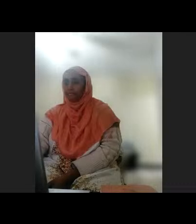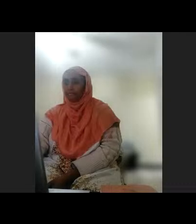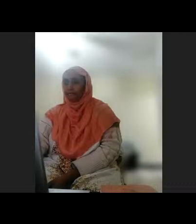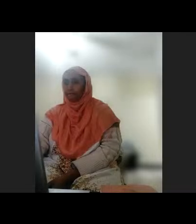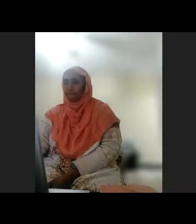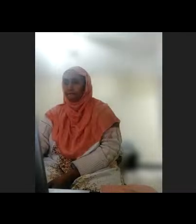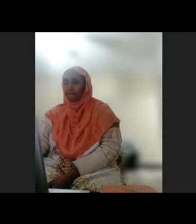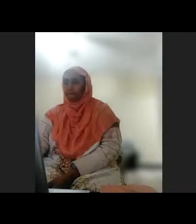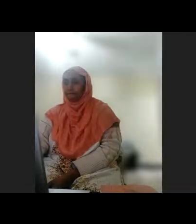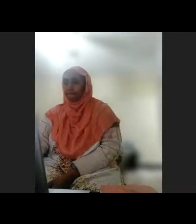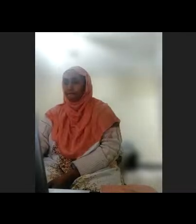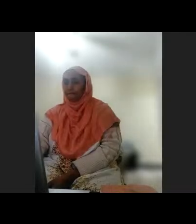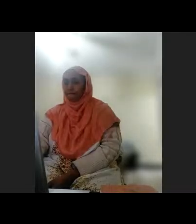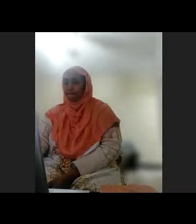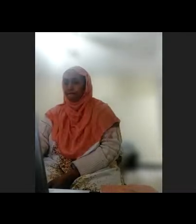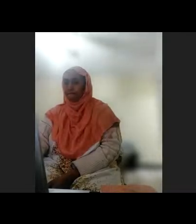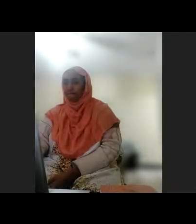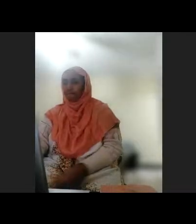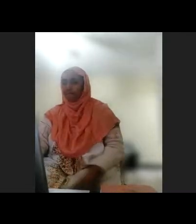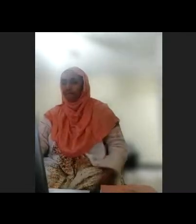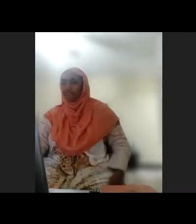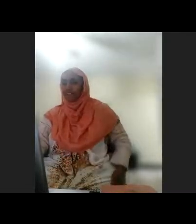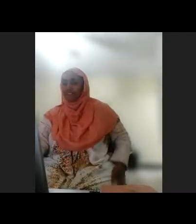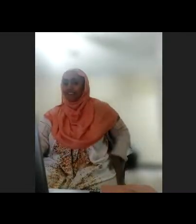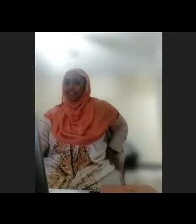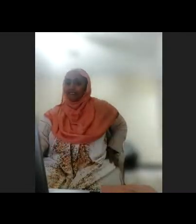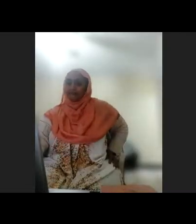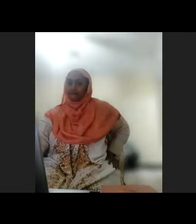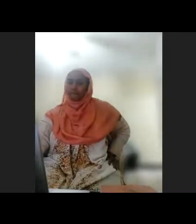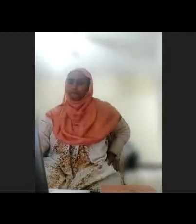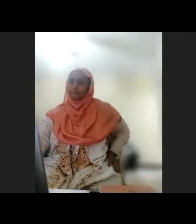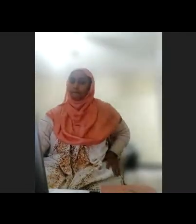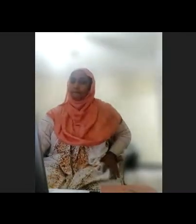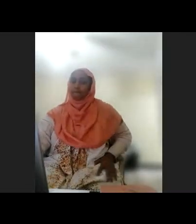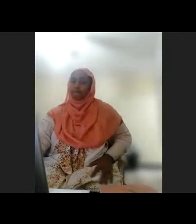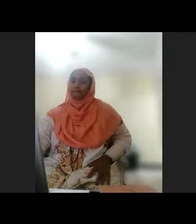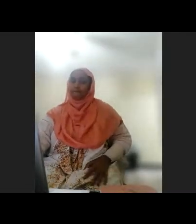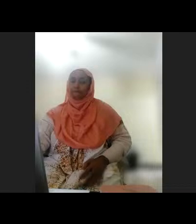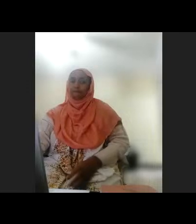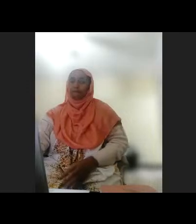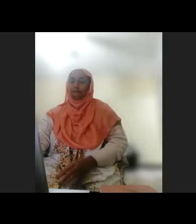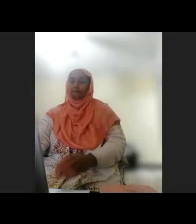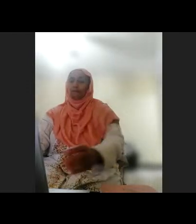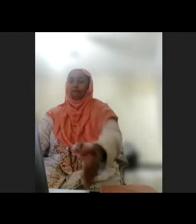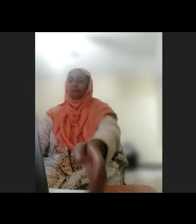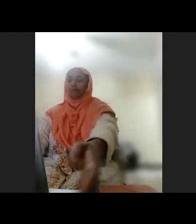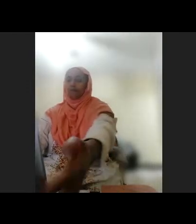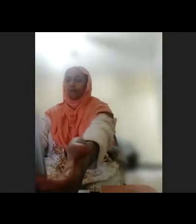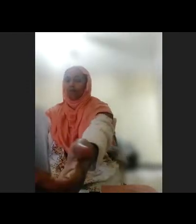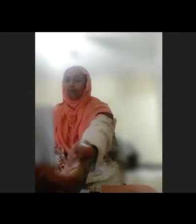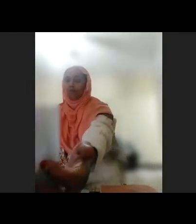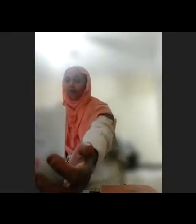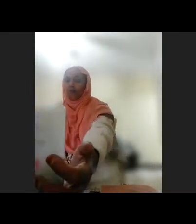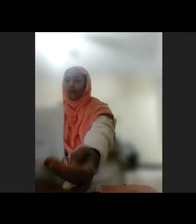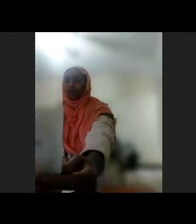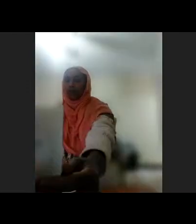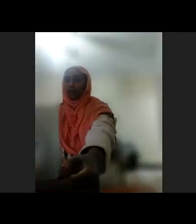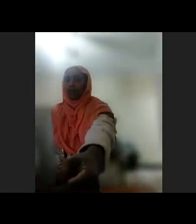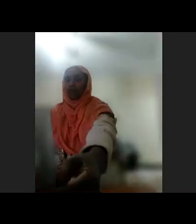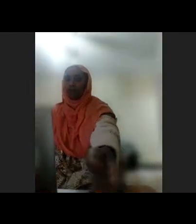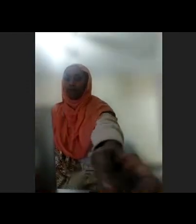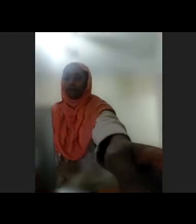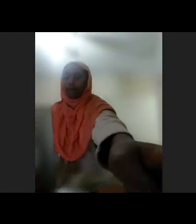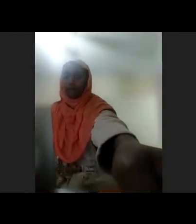go. Okay, Irene Odhiambo. I don't know whether you wanted to ask anything. Irene